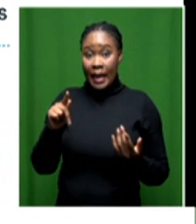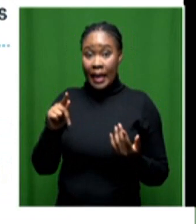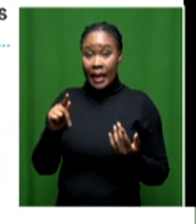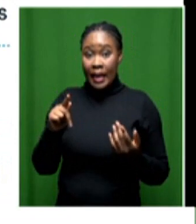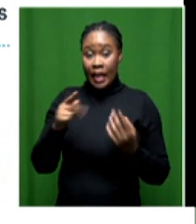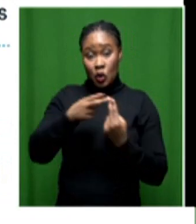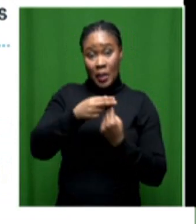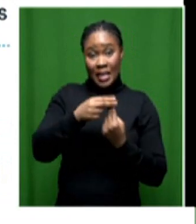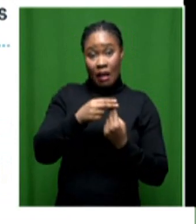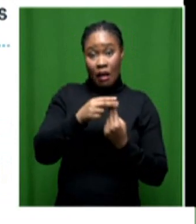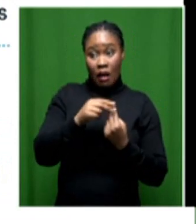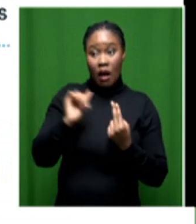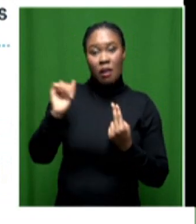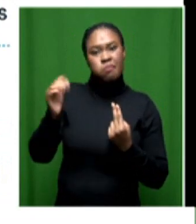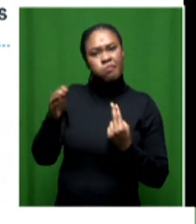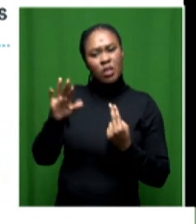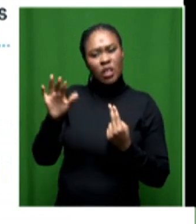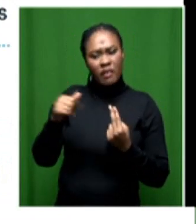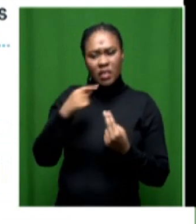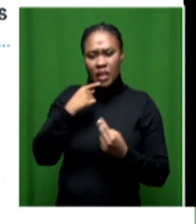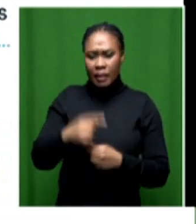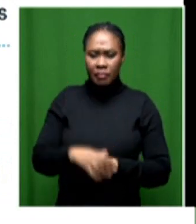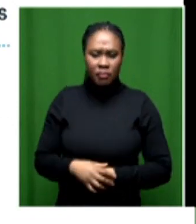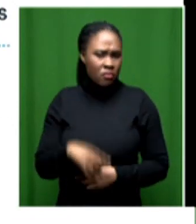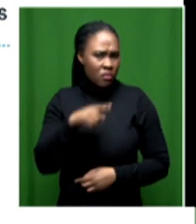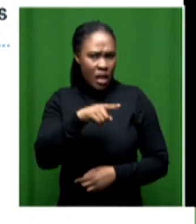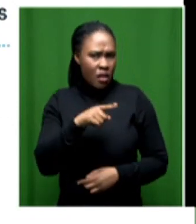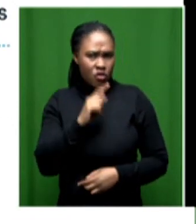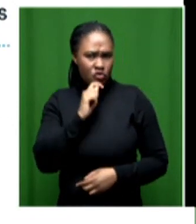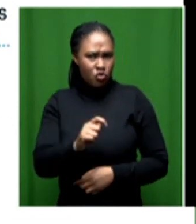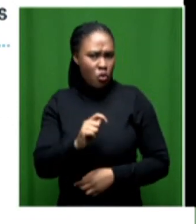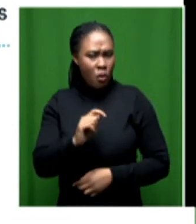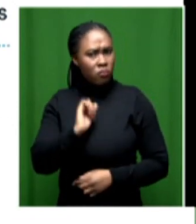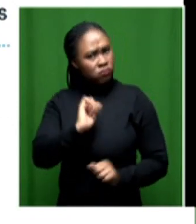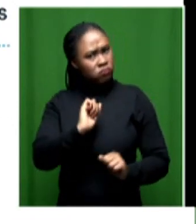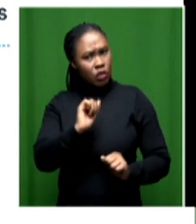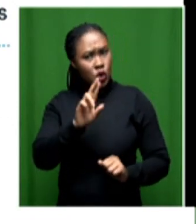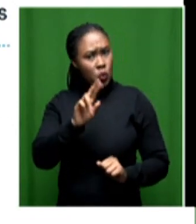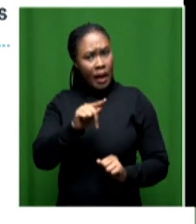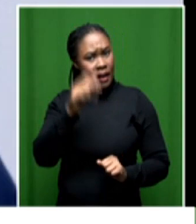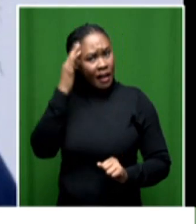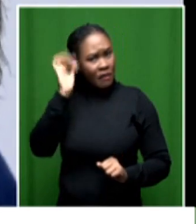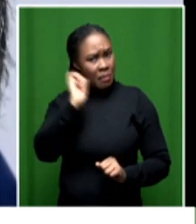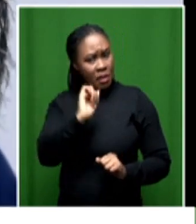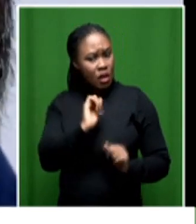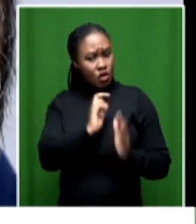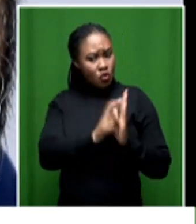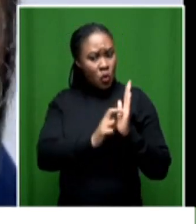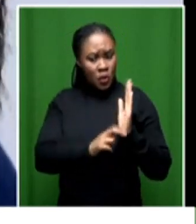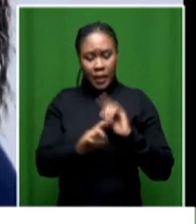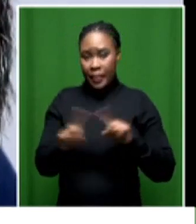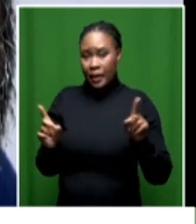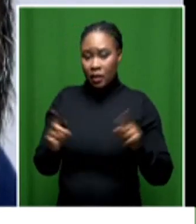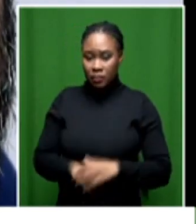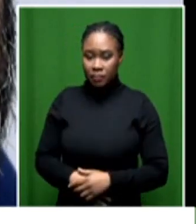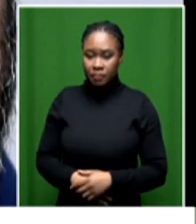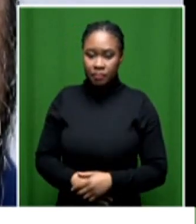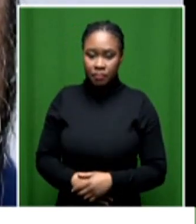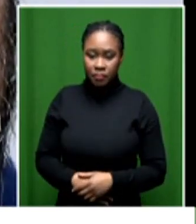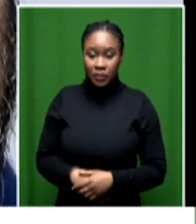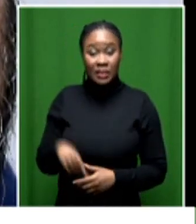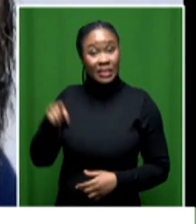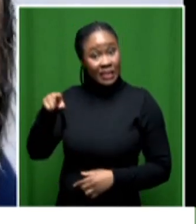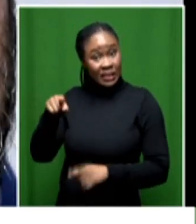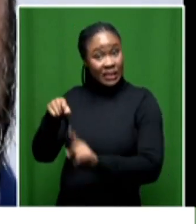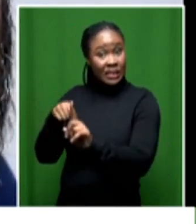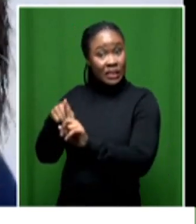South Africa saying that this is not a UK government requirement. Dinesh managed to complete the form